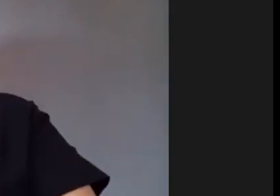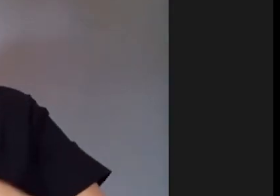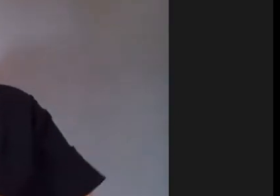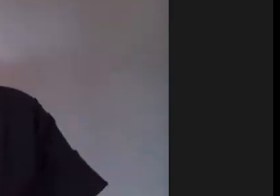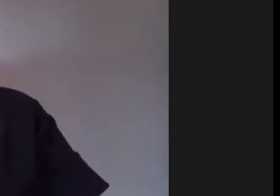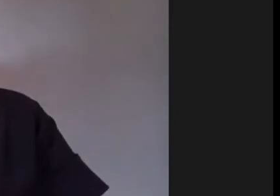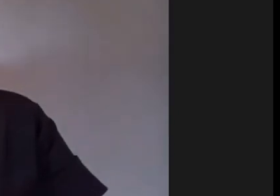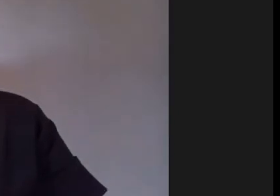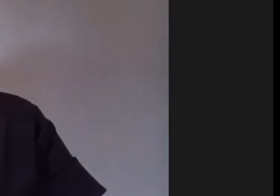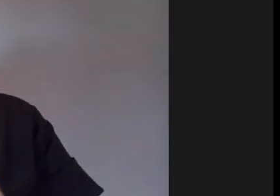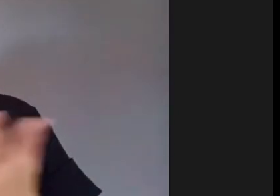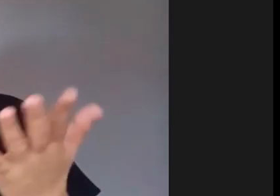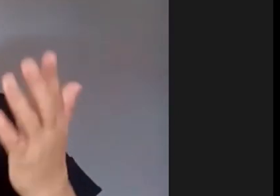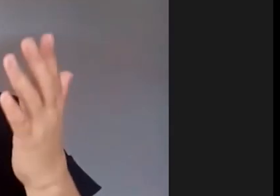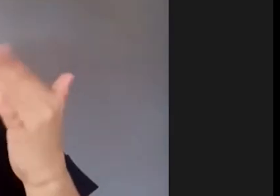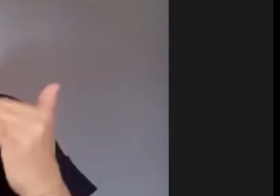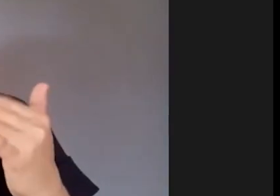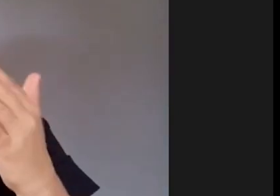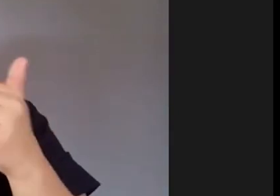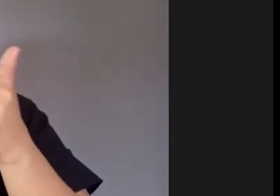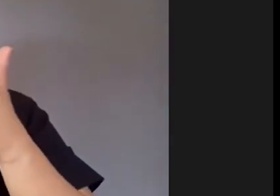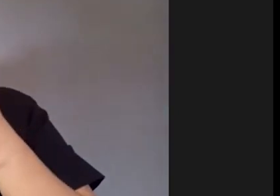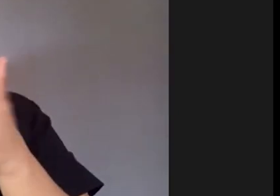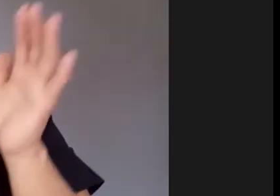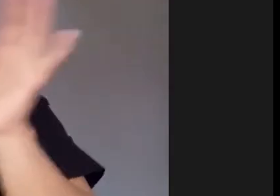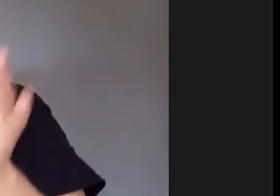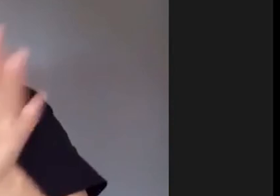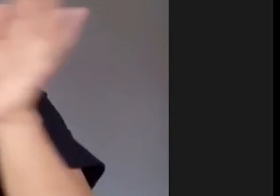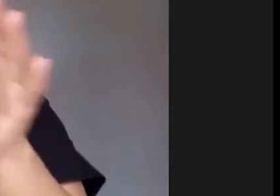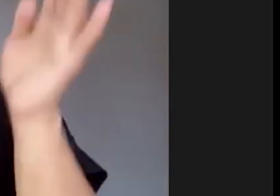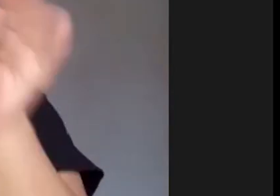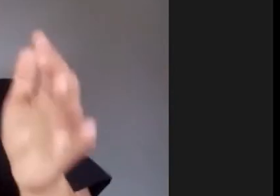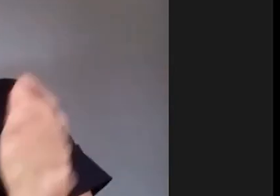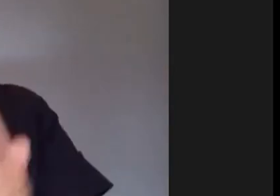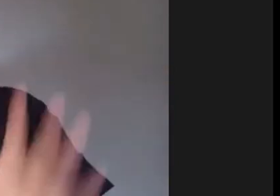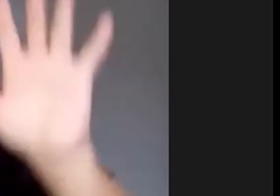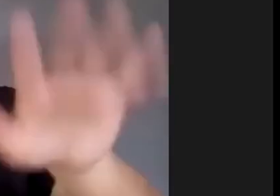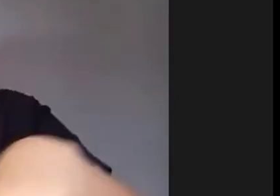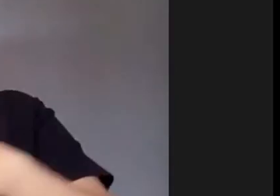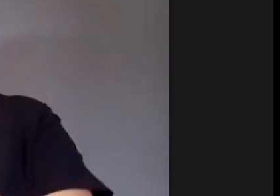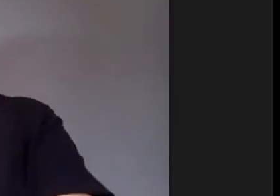up probably again and again. So let's go on now to shock the next sentence. if you can.